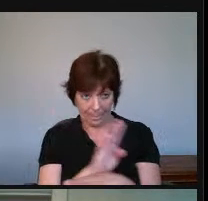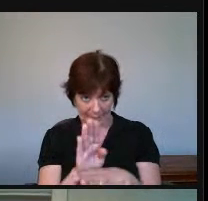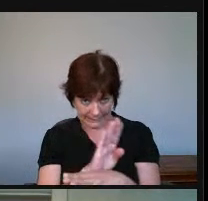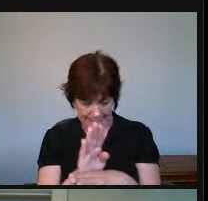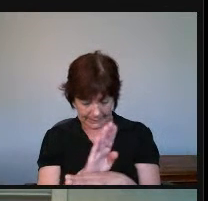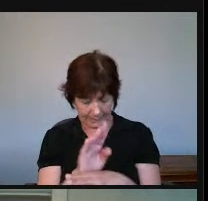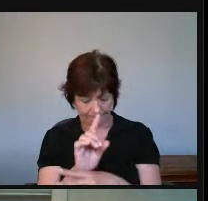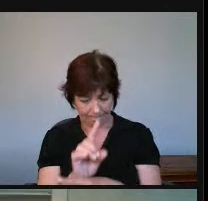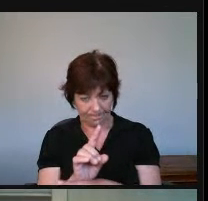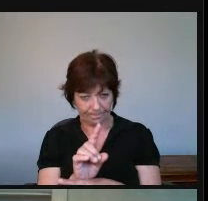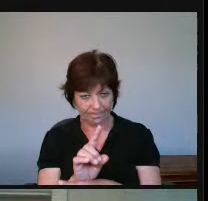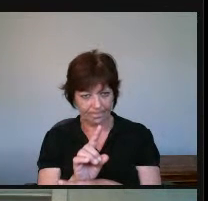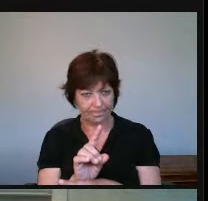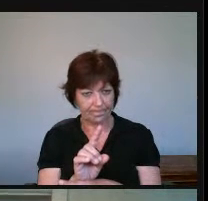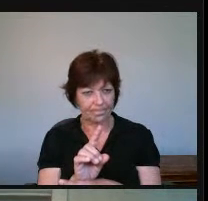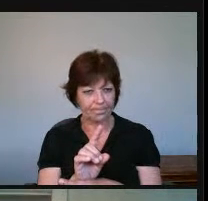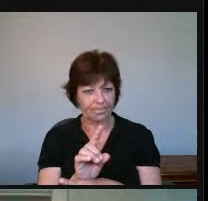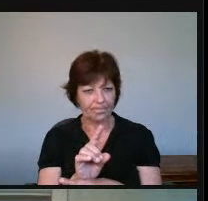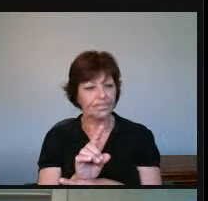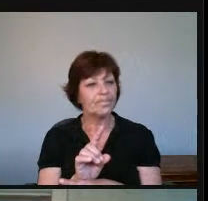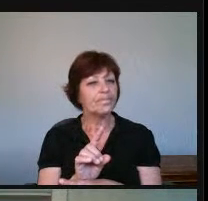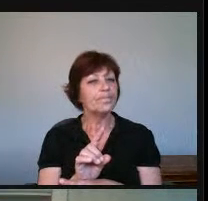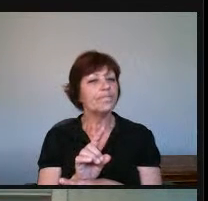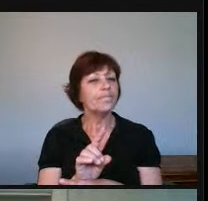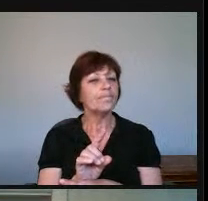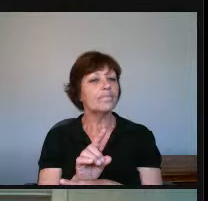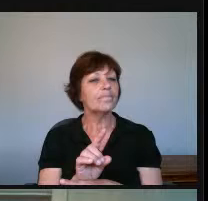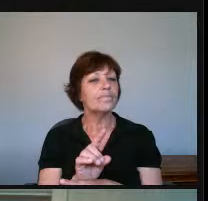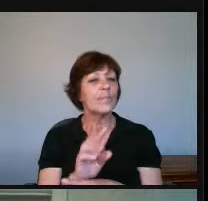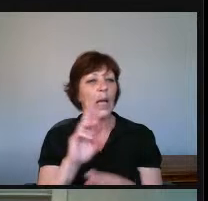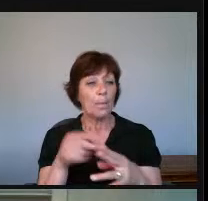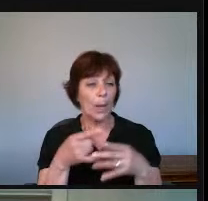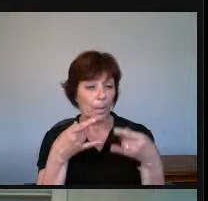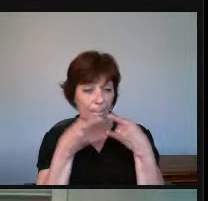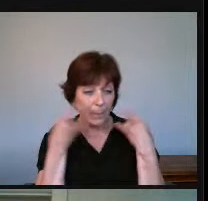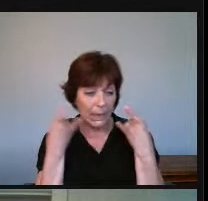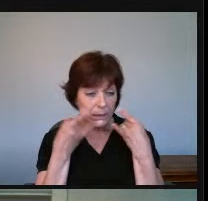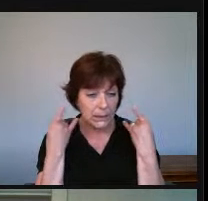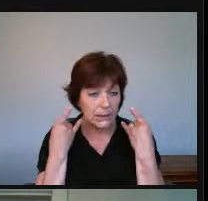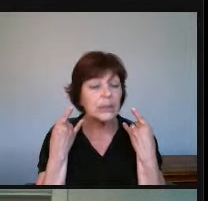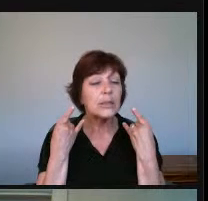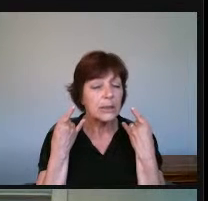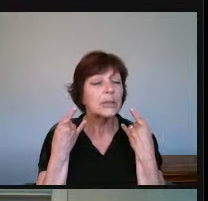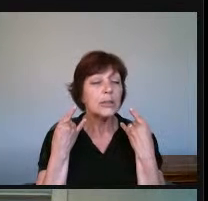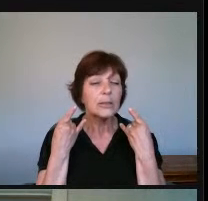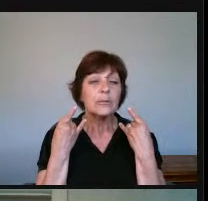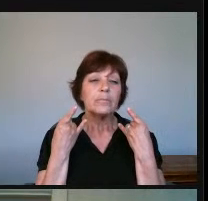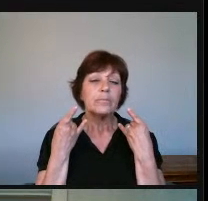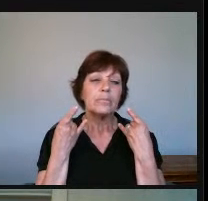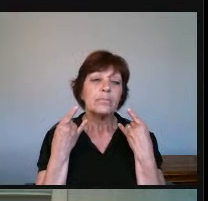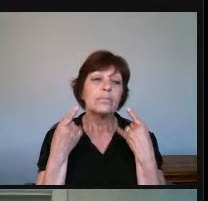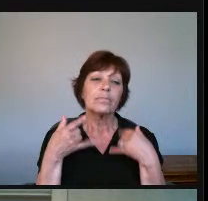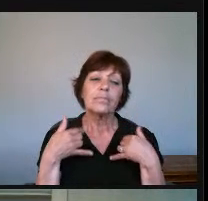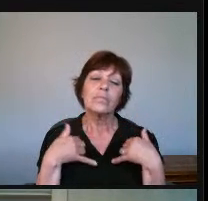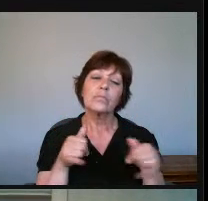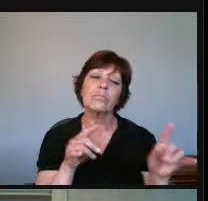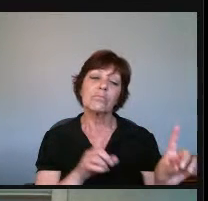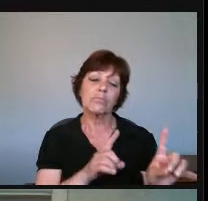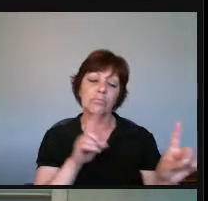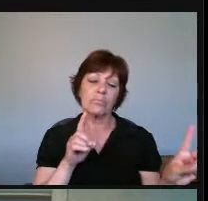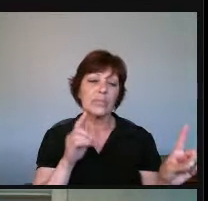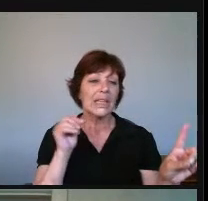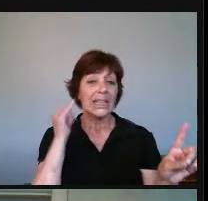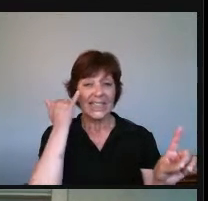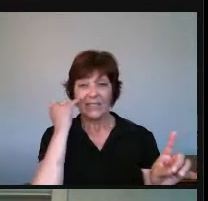that are going to be more liberal about the masks still have to maintain social distancing. If you're